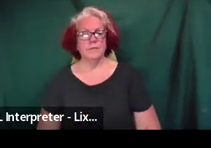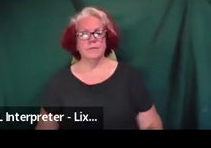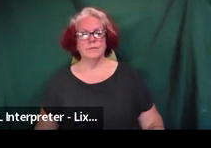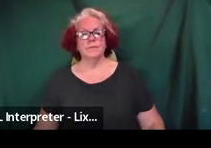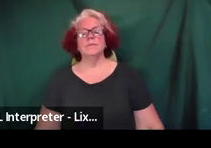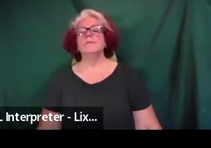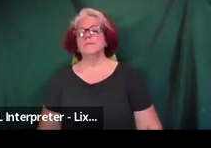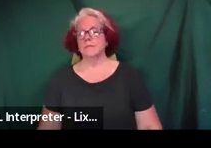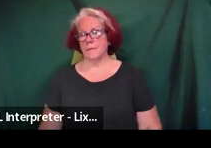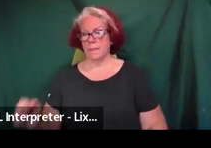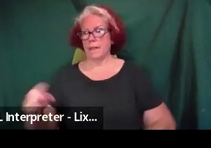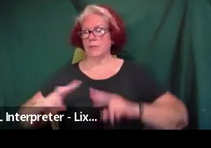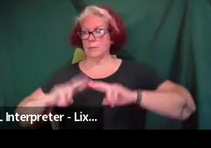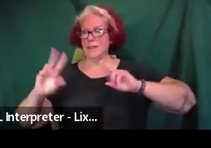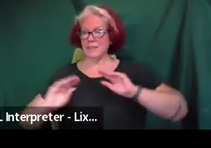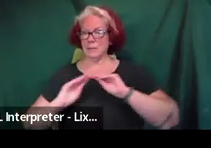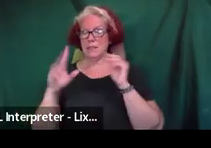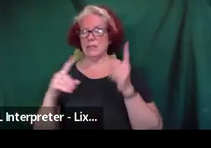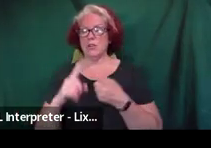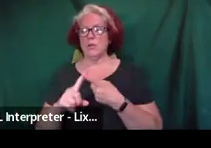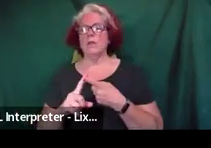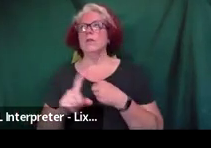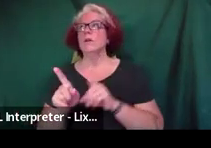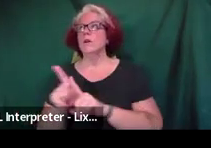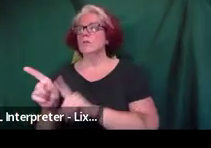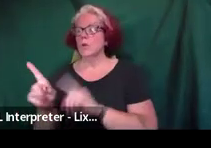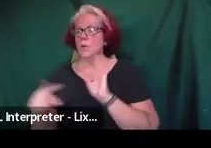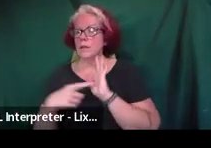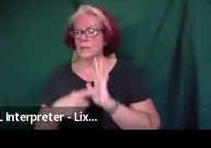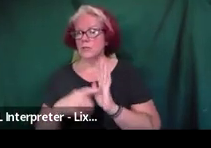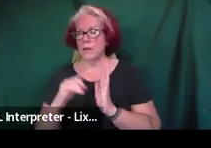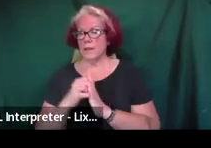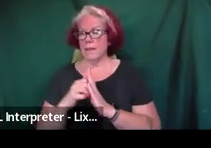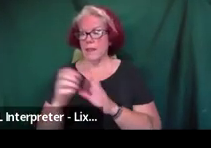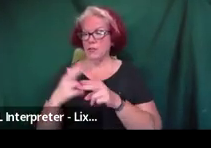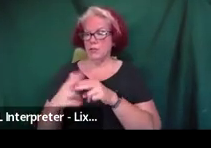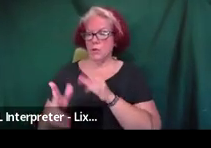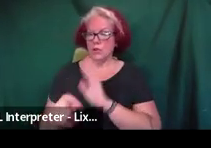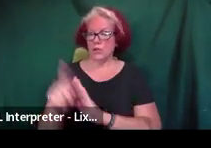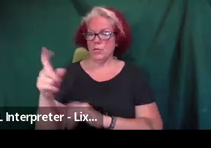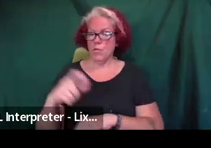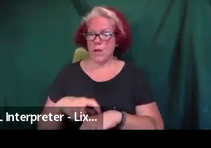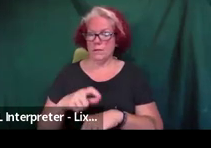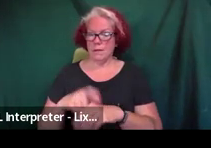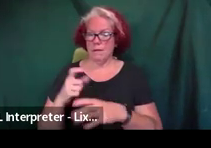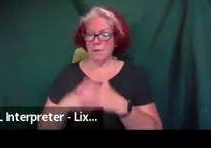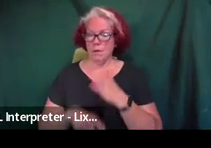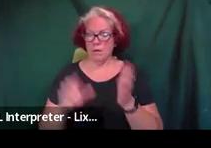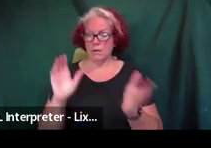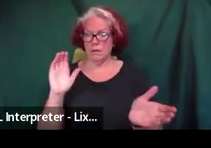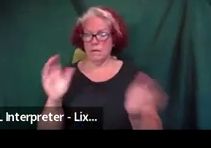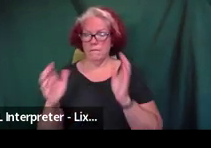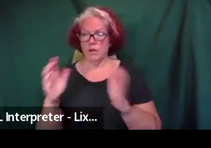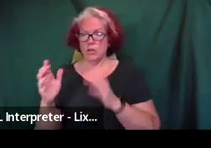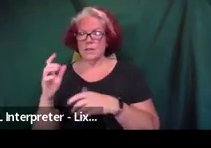Yes, and to be explicit around also illustrating that short-term one-time costs versus the year over year,